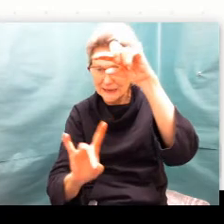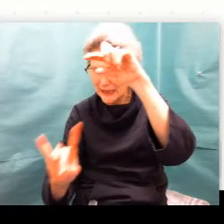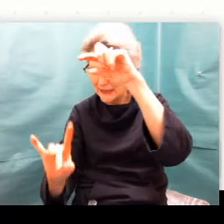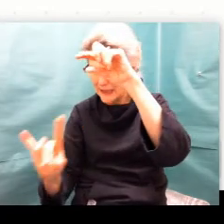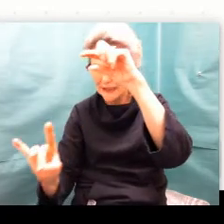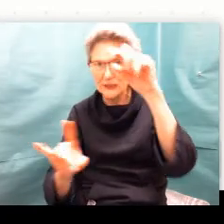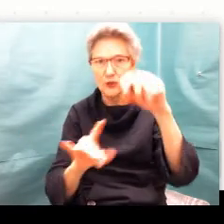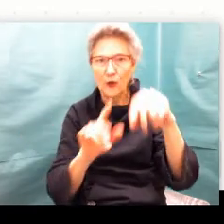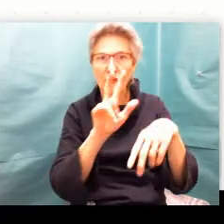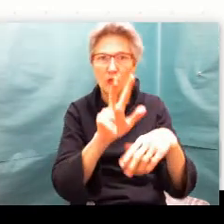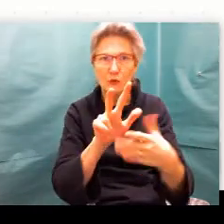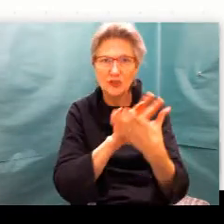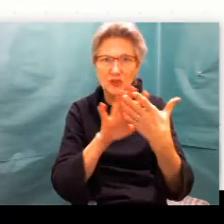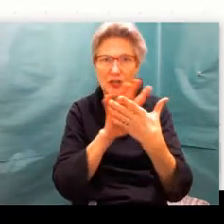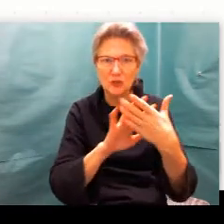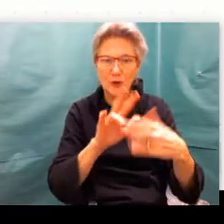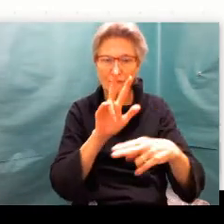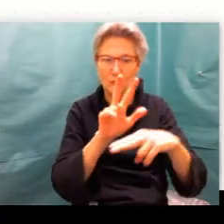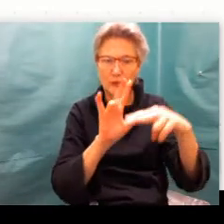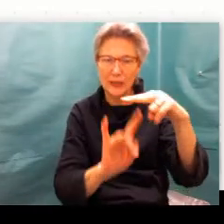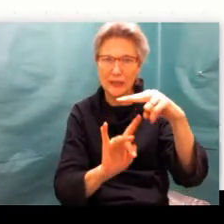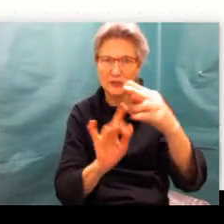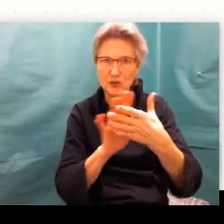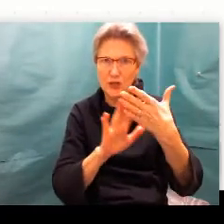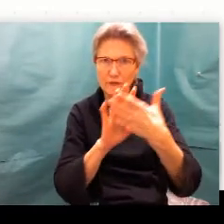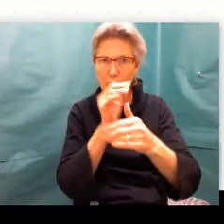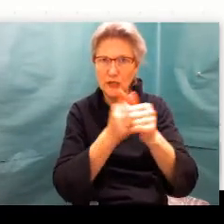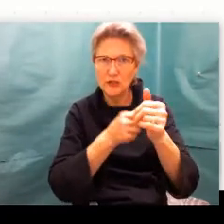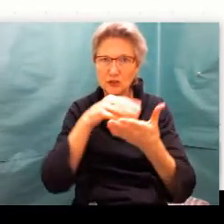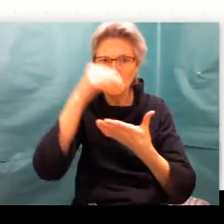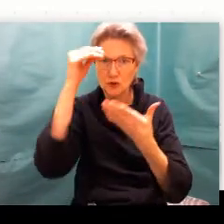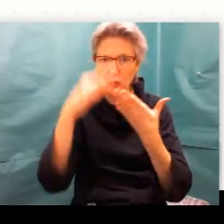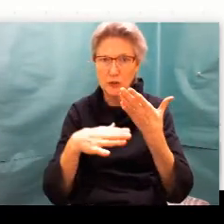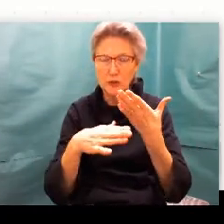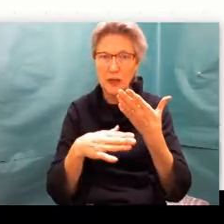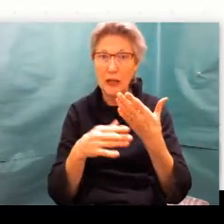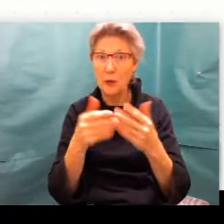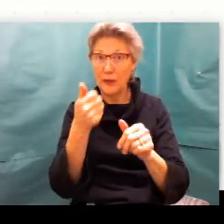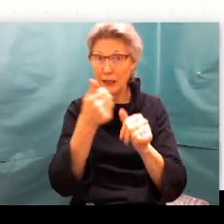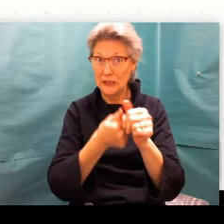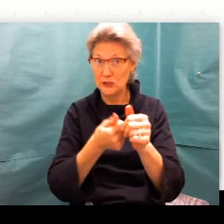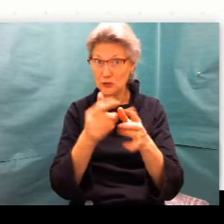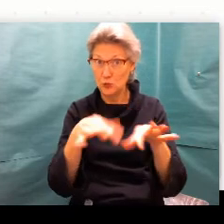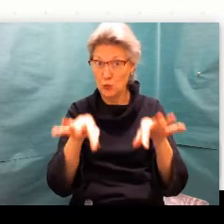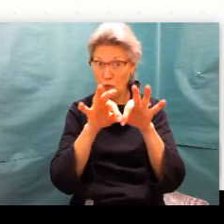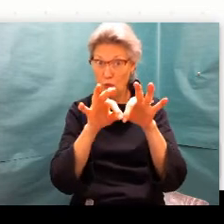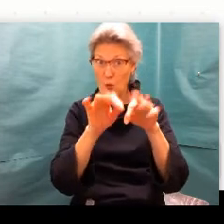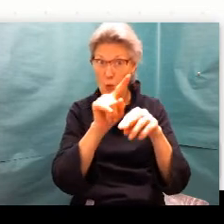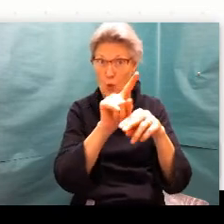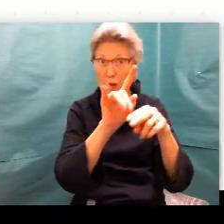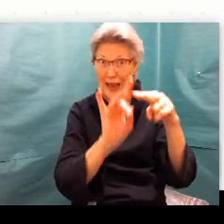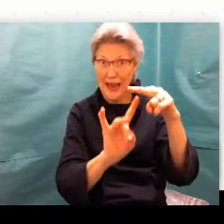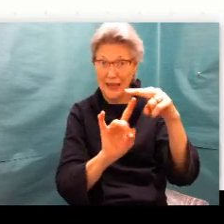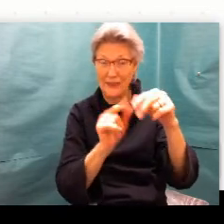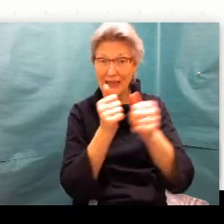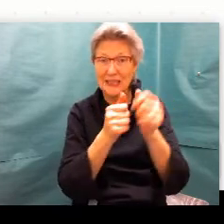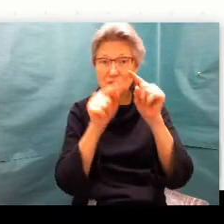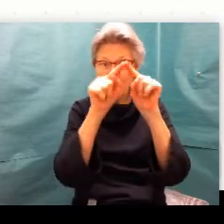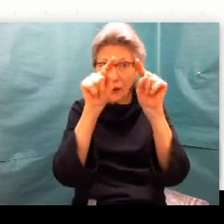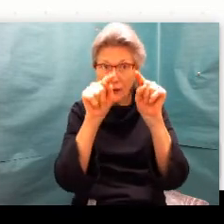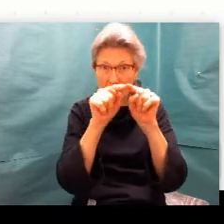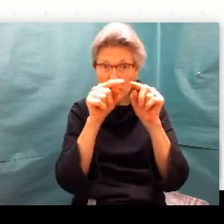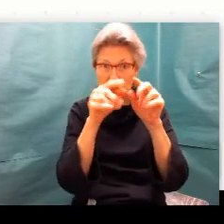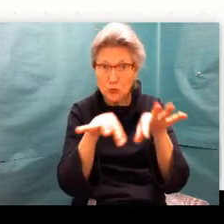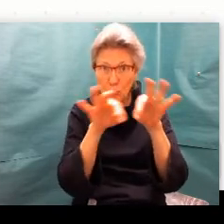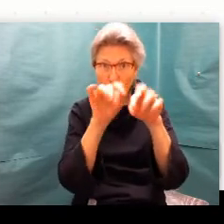So I have 3/8 shaded in for each student. I know that each of these is worth 1/8. So I also